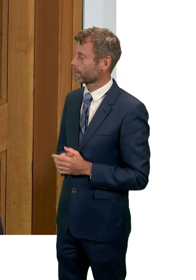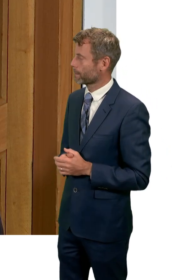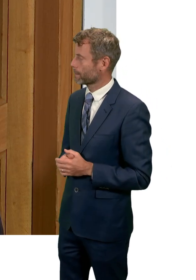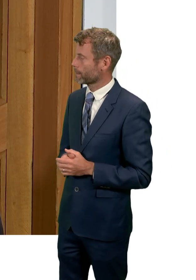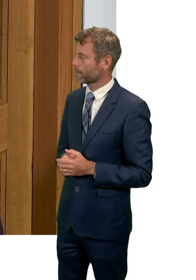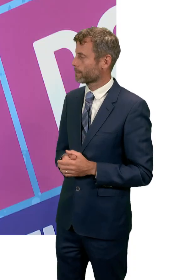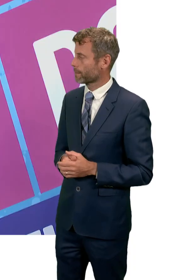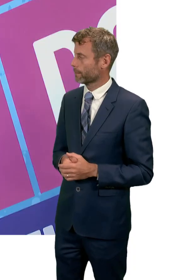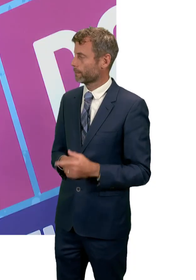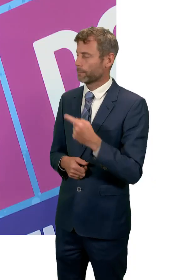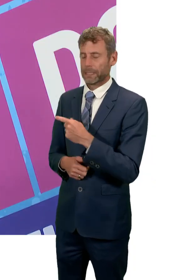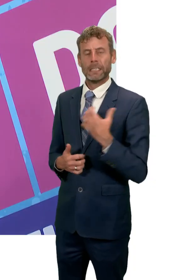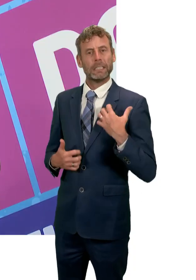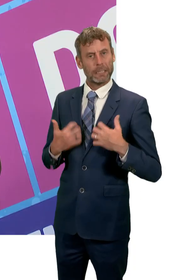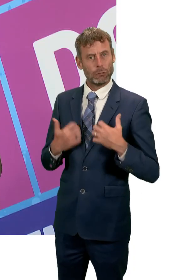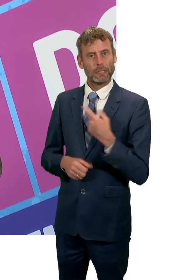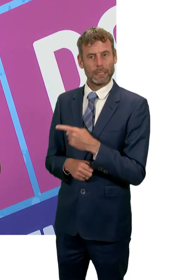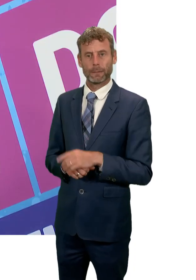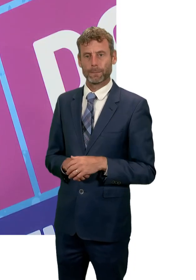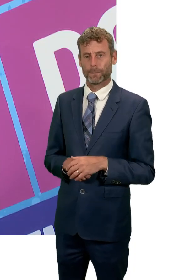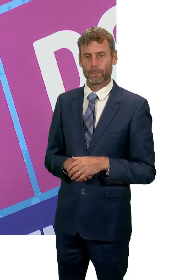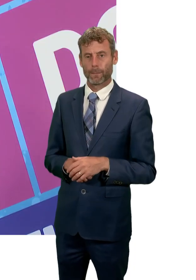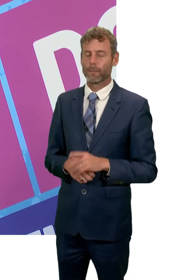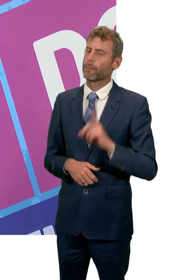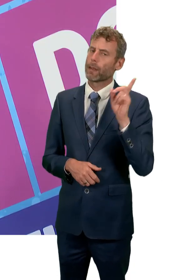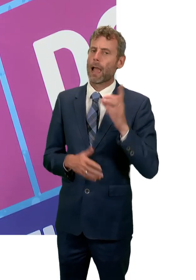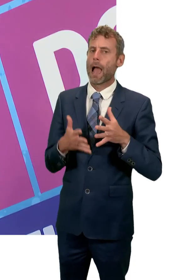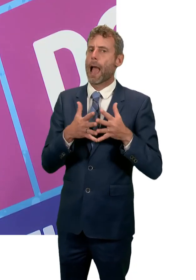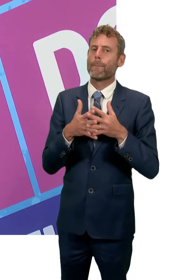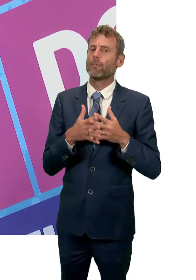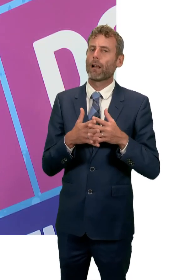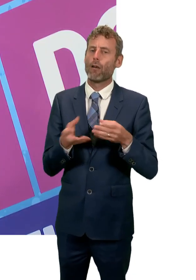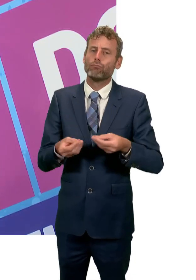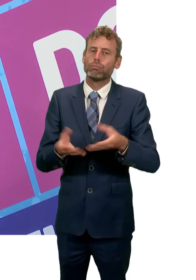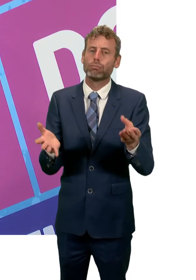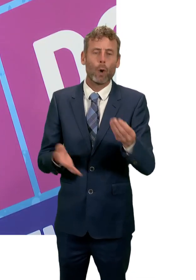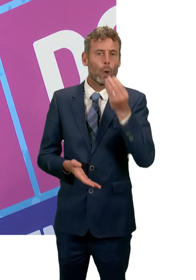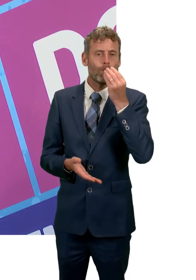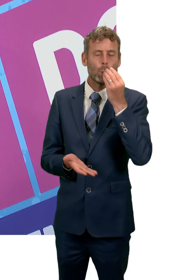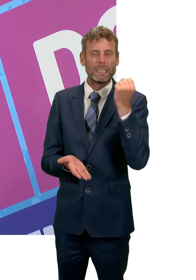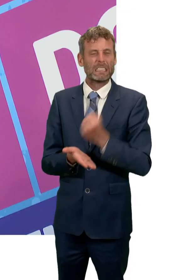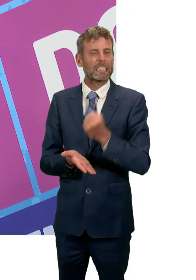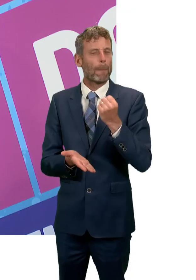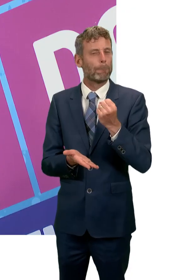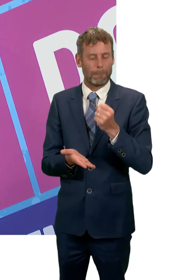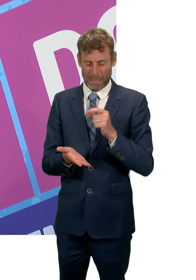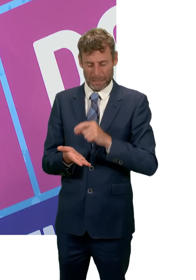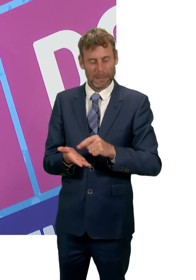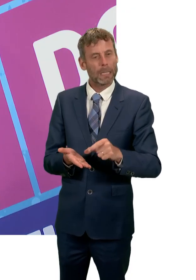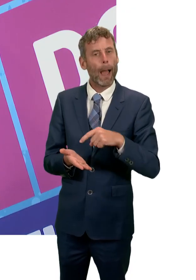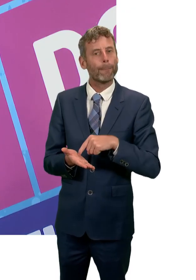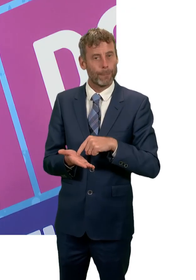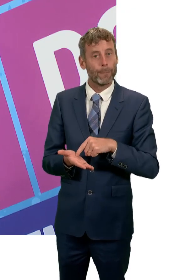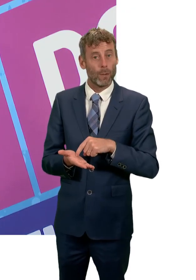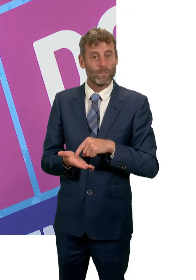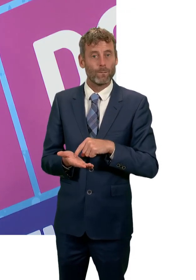Interesting. You know, in America they have food stamps for certain groups of people, and there might